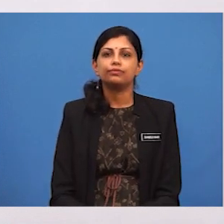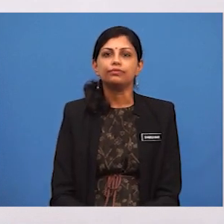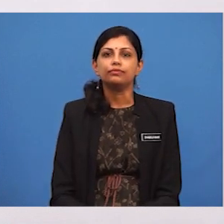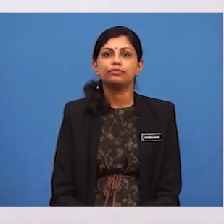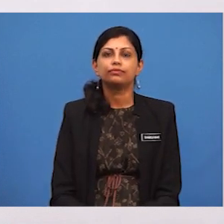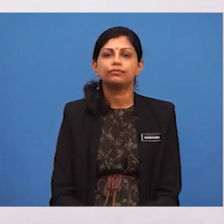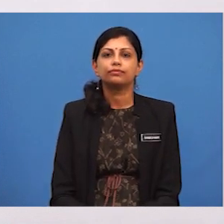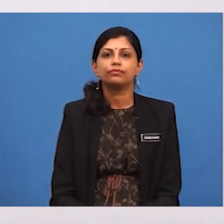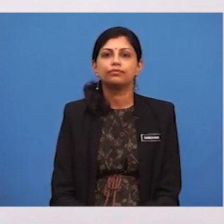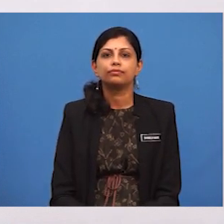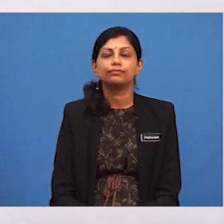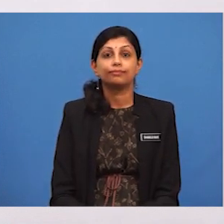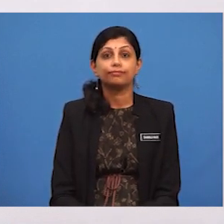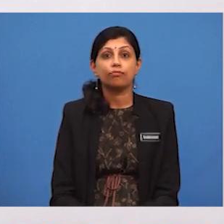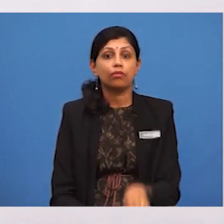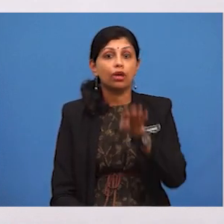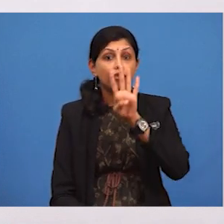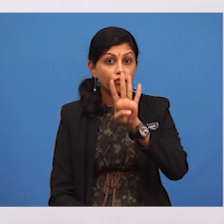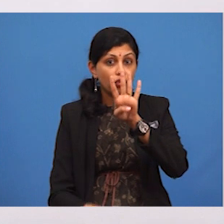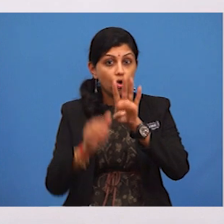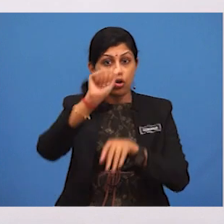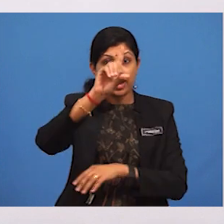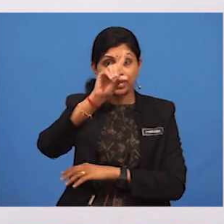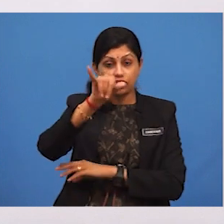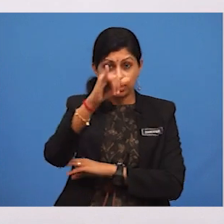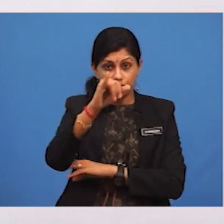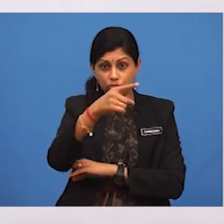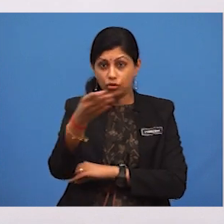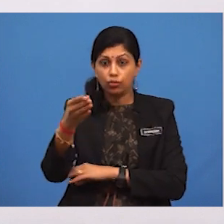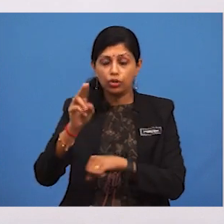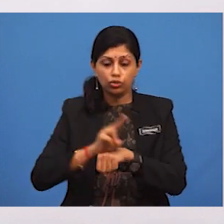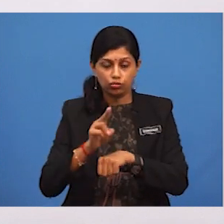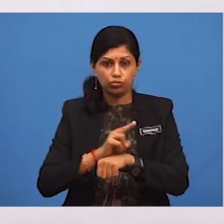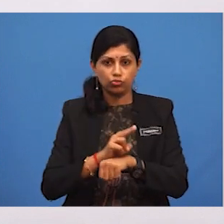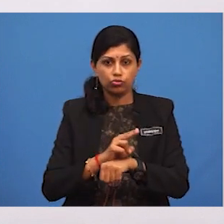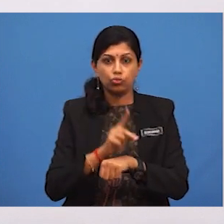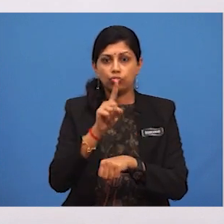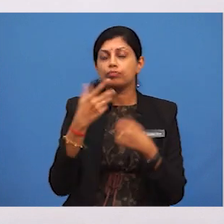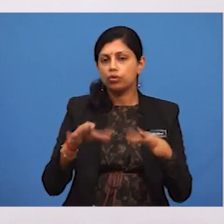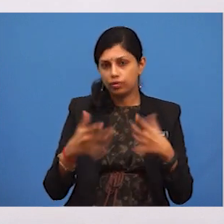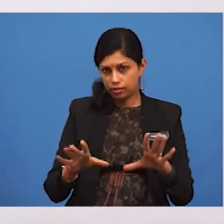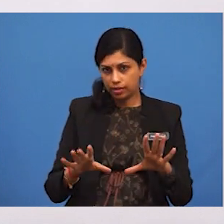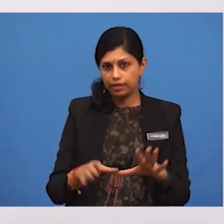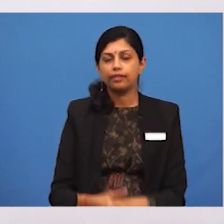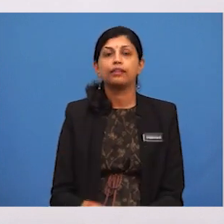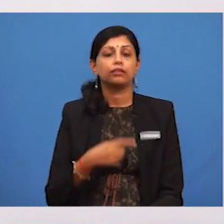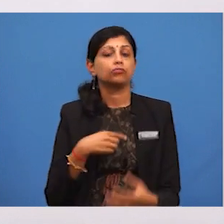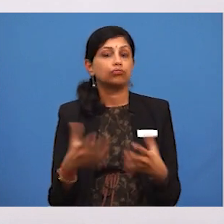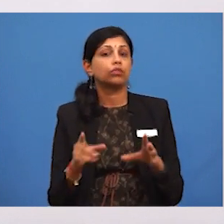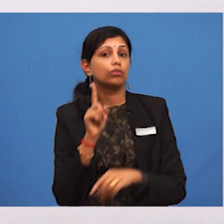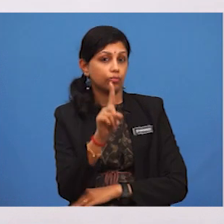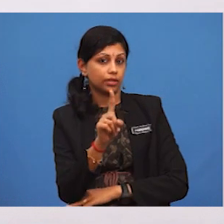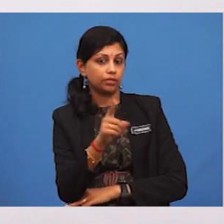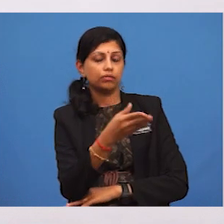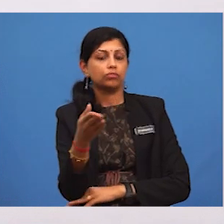There are 4 adjectives that you would use later, and 1 has been done for you. I will give you